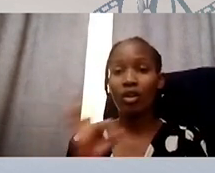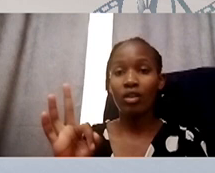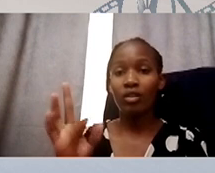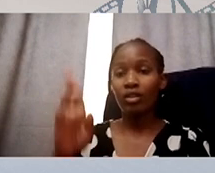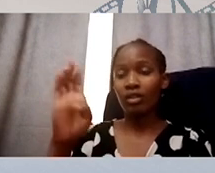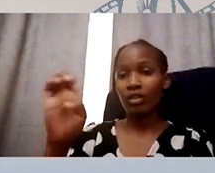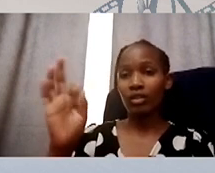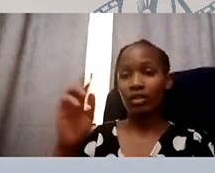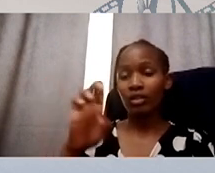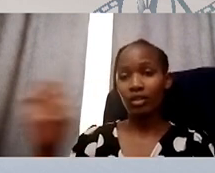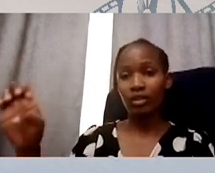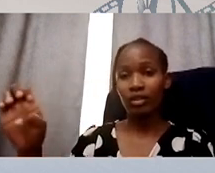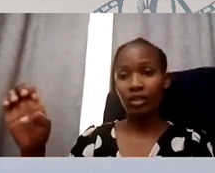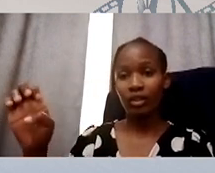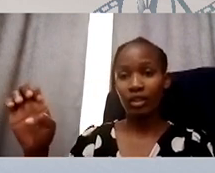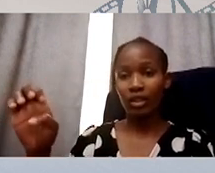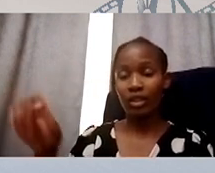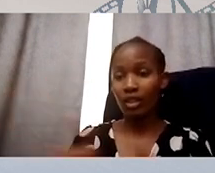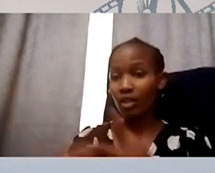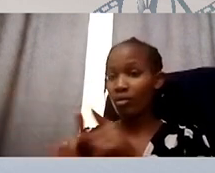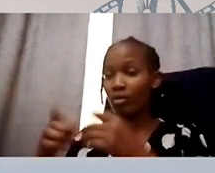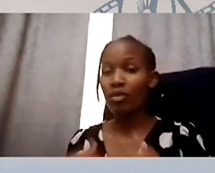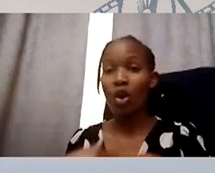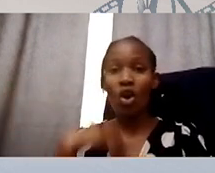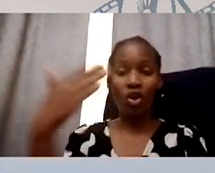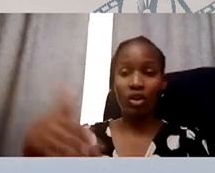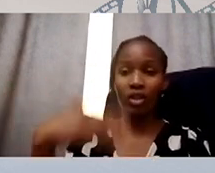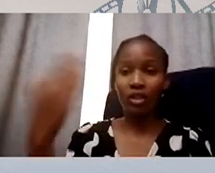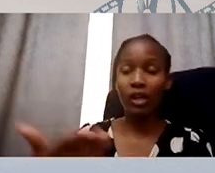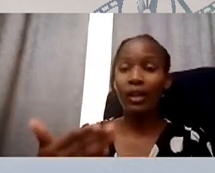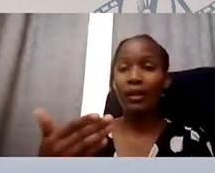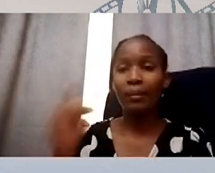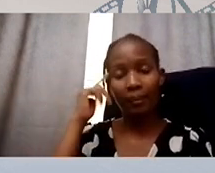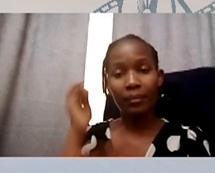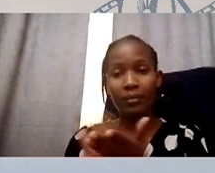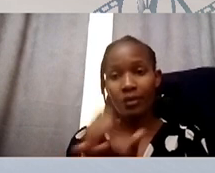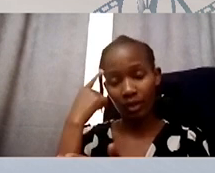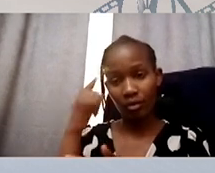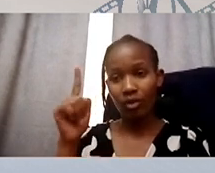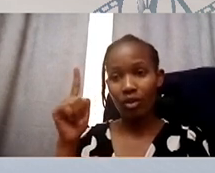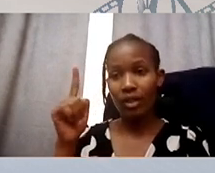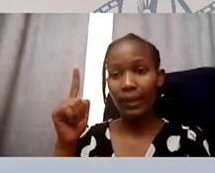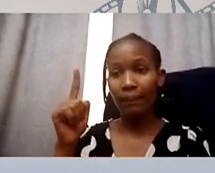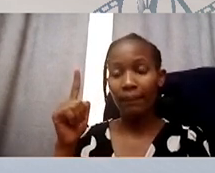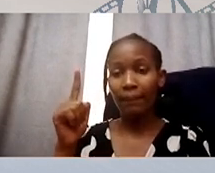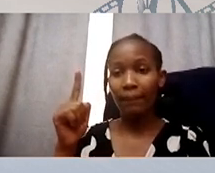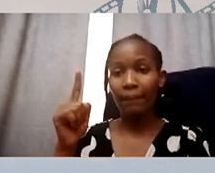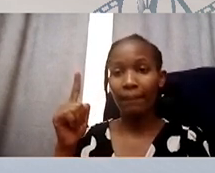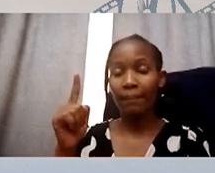people, there's always a perception that is, for the most part, a misperception. Am I right?